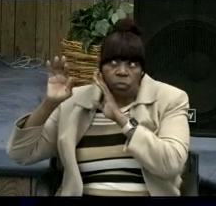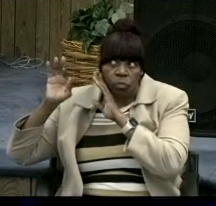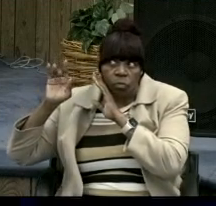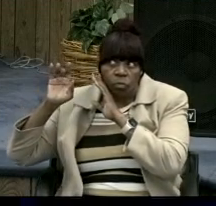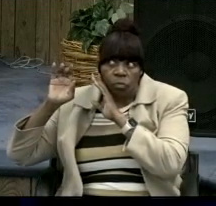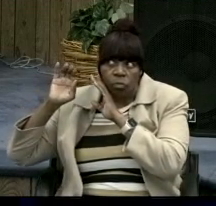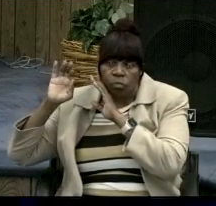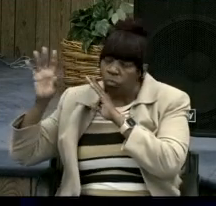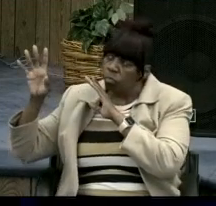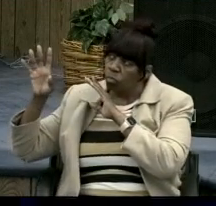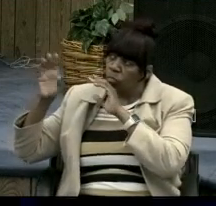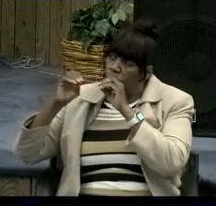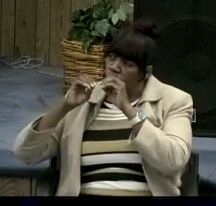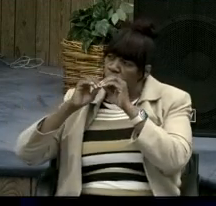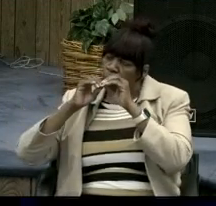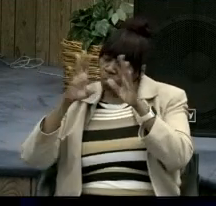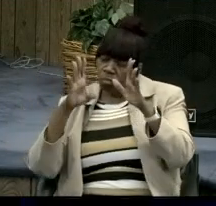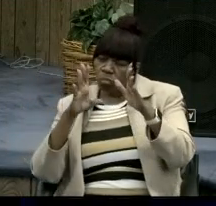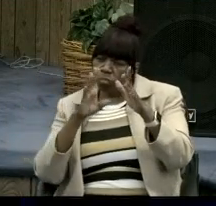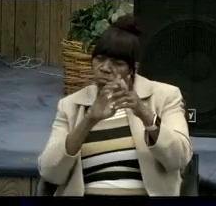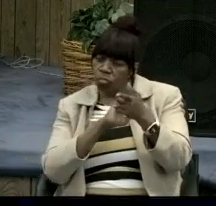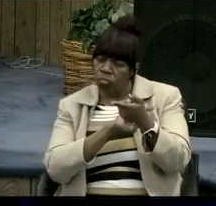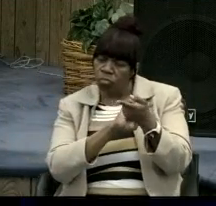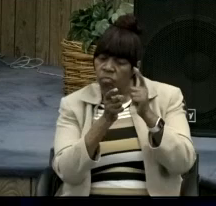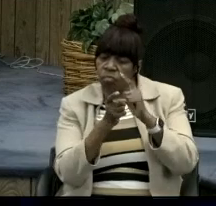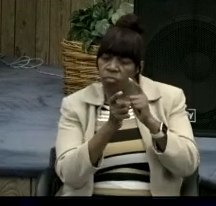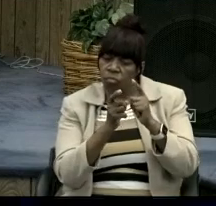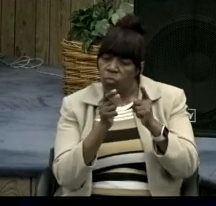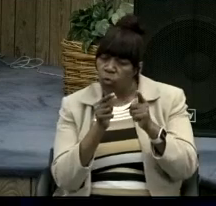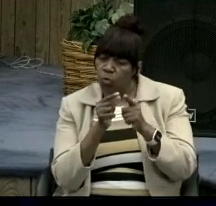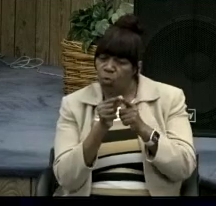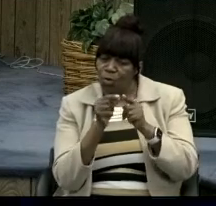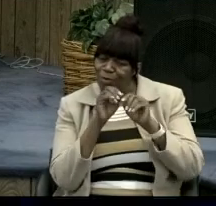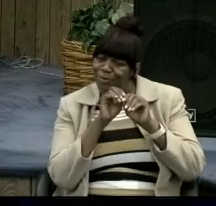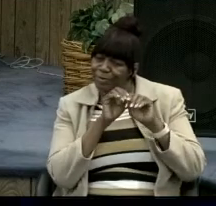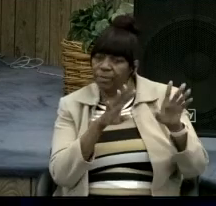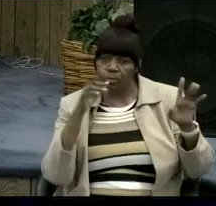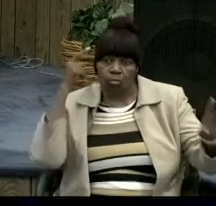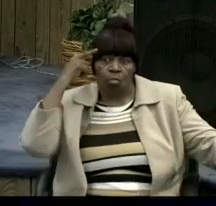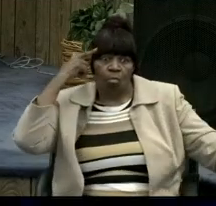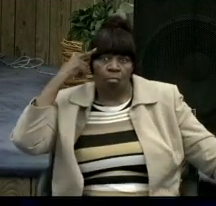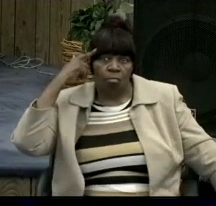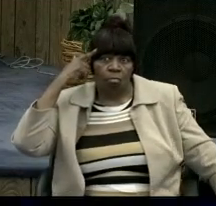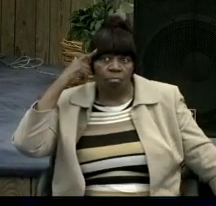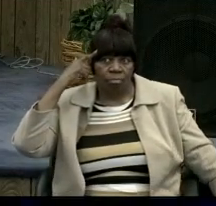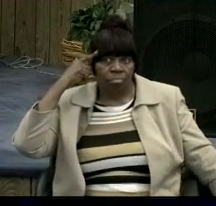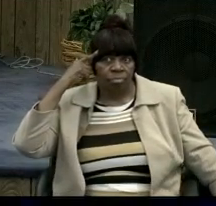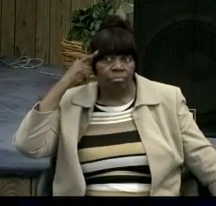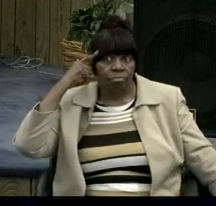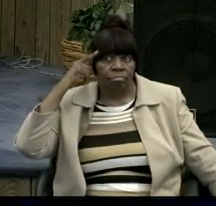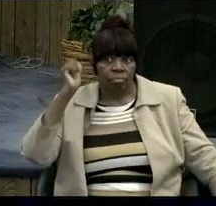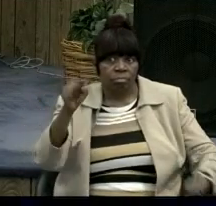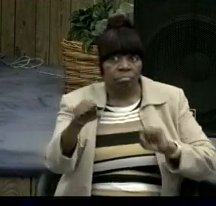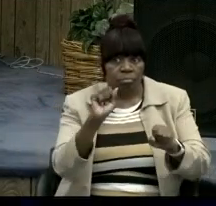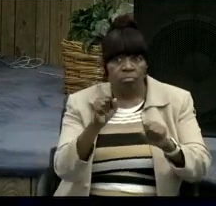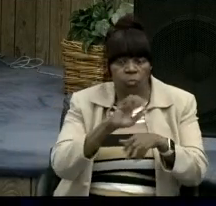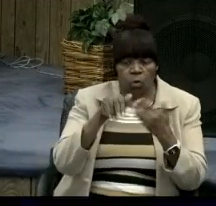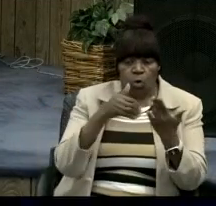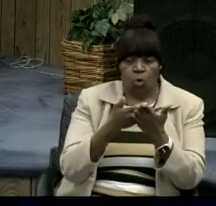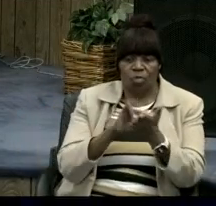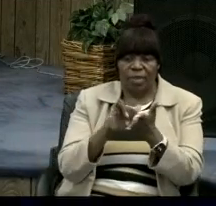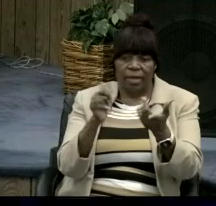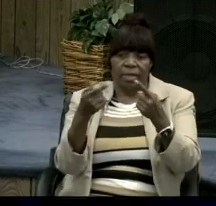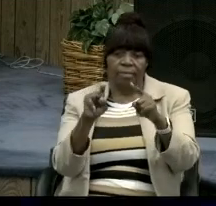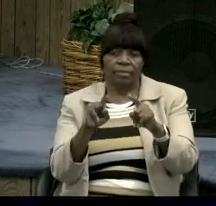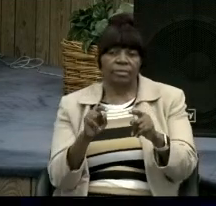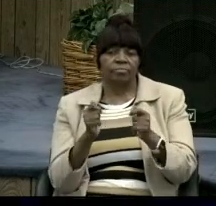the sound into words that we can understand and sends it to the brain. Uh-huh. And all that